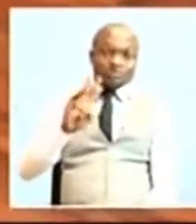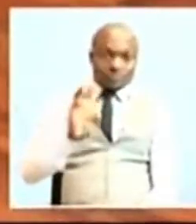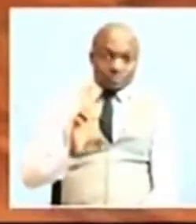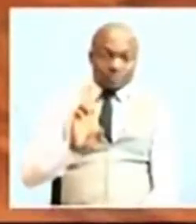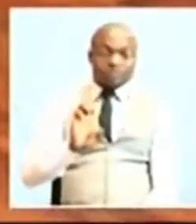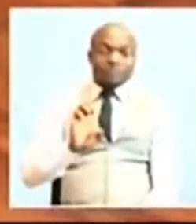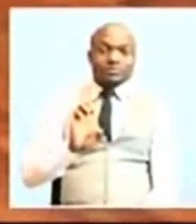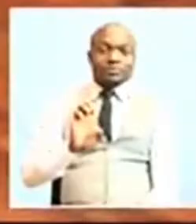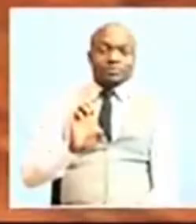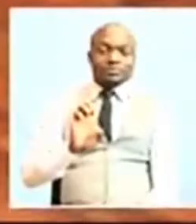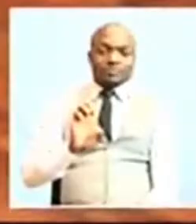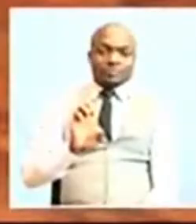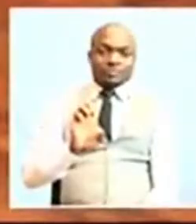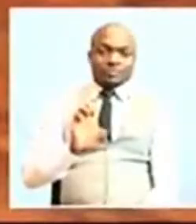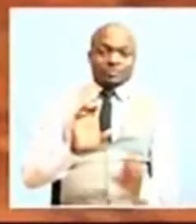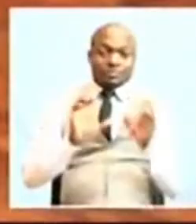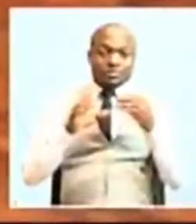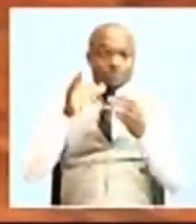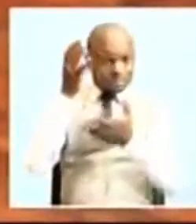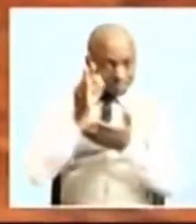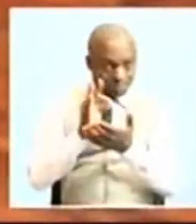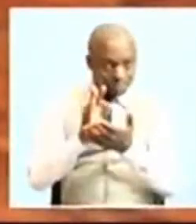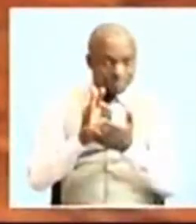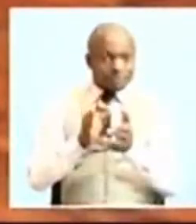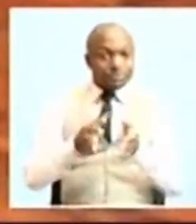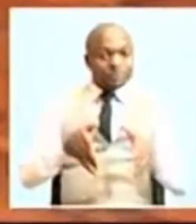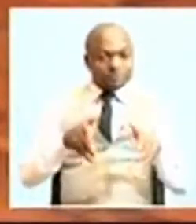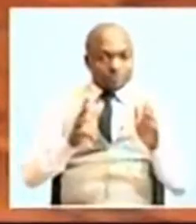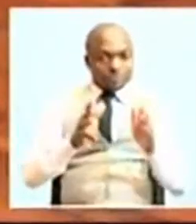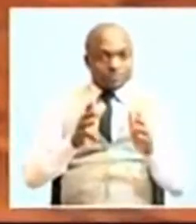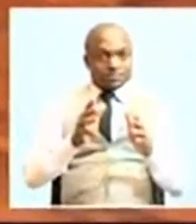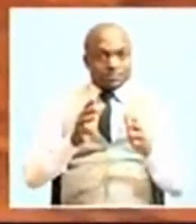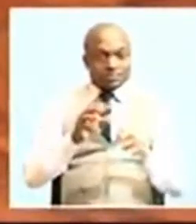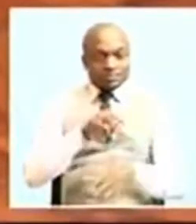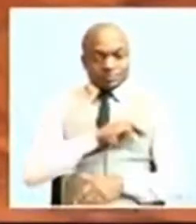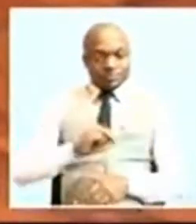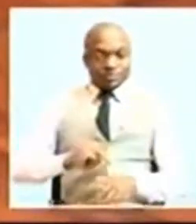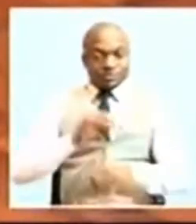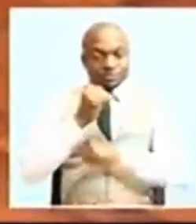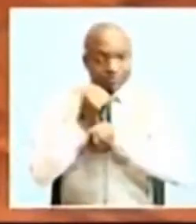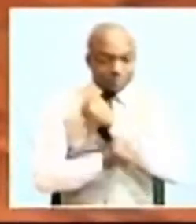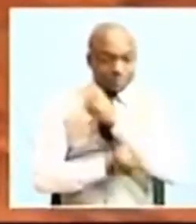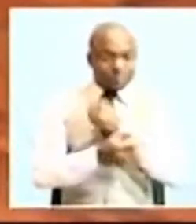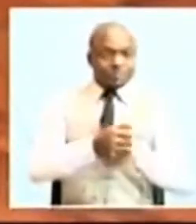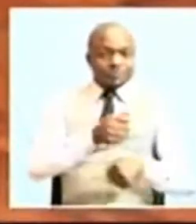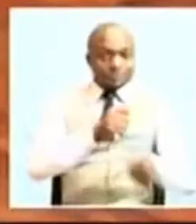allow the other members to introduce themselves. Thank you.